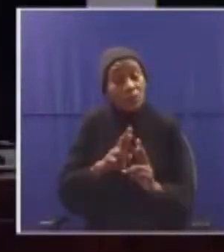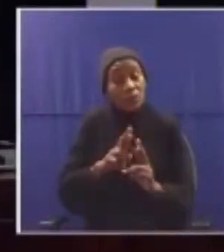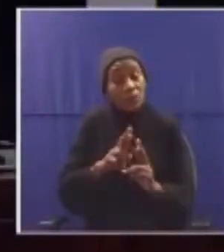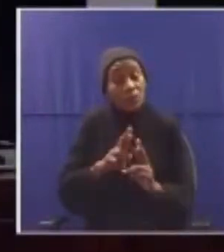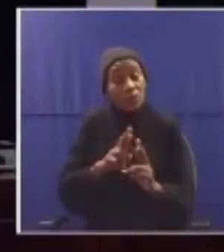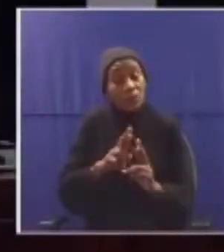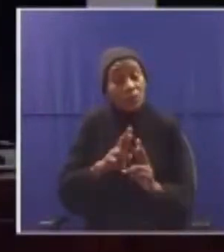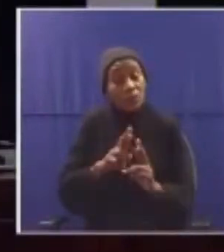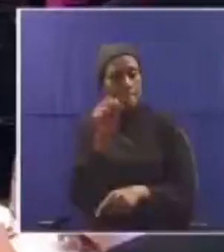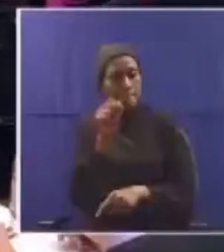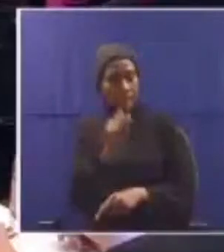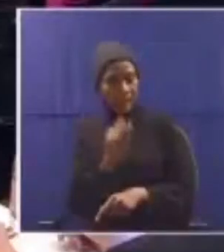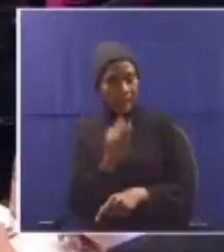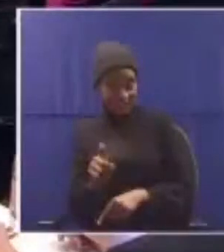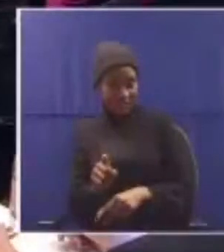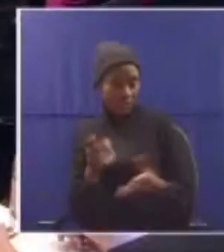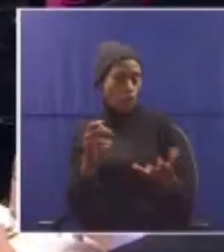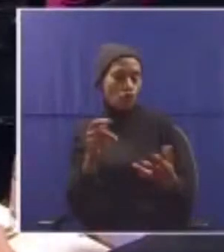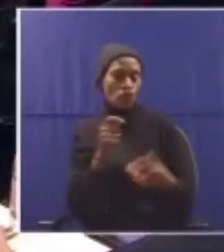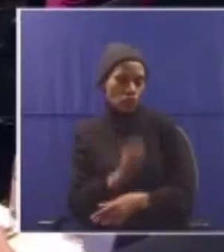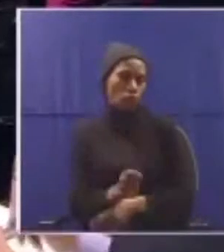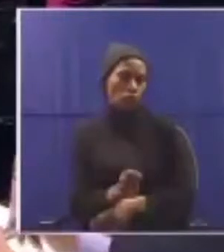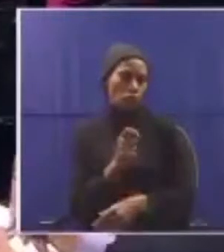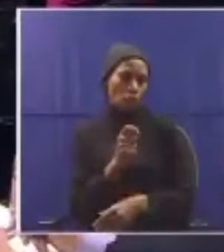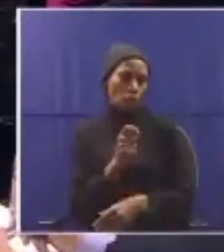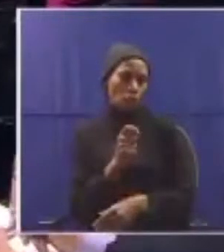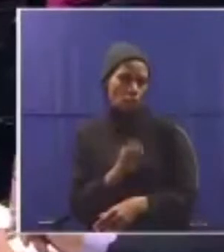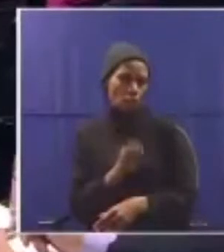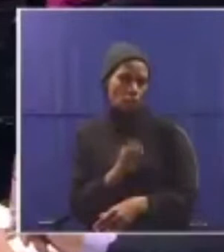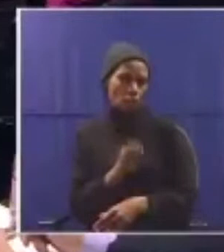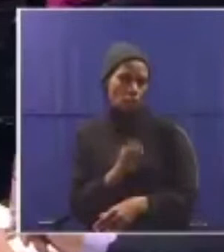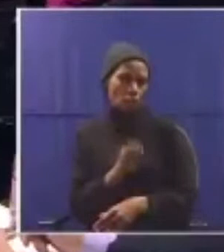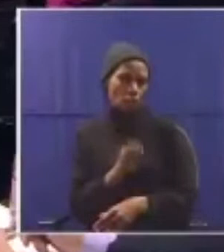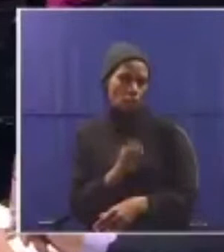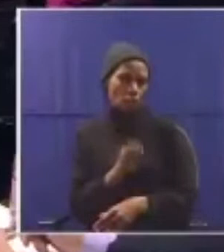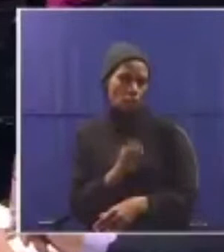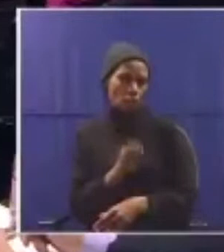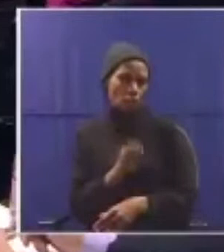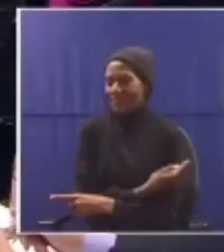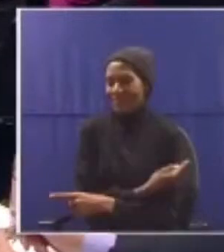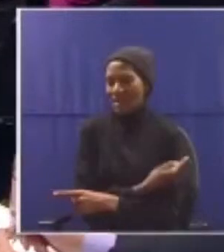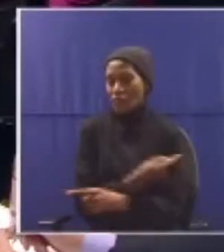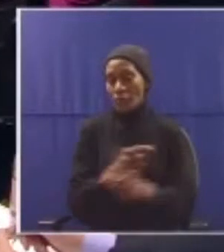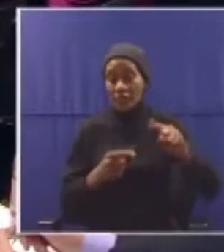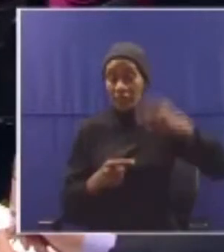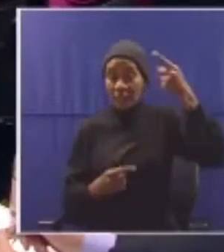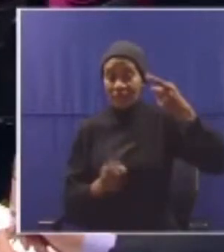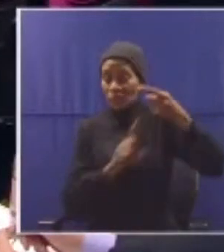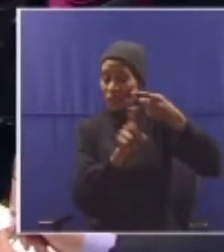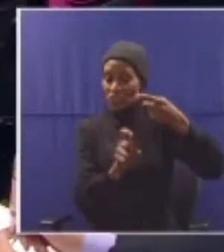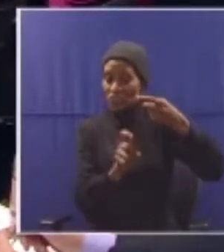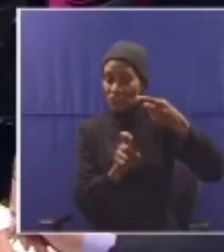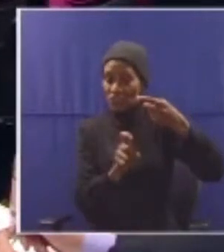but actually it really has very little to do with the original question.